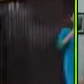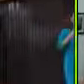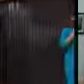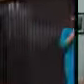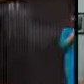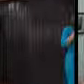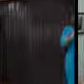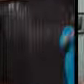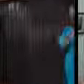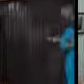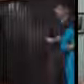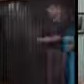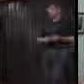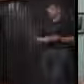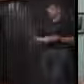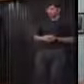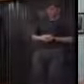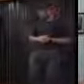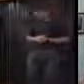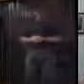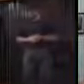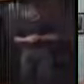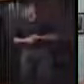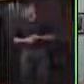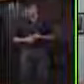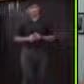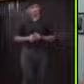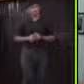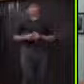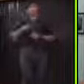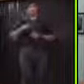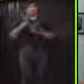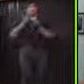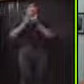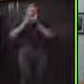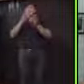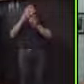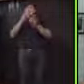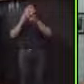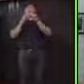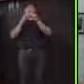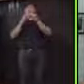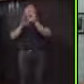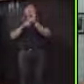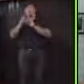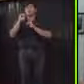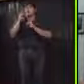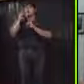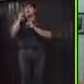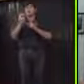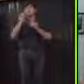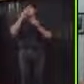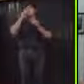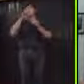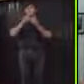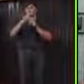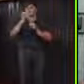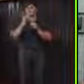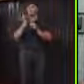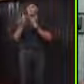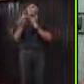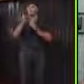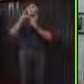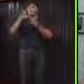worries me, and I agree with Mr. Datar on one point, that there could be two views on the constitutionality of